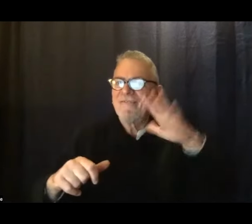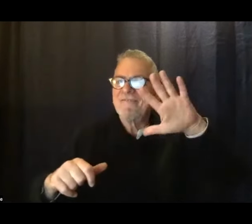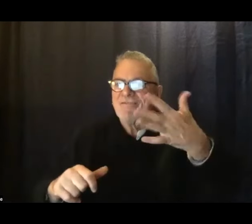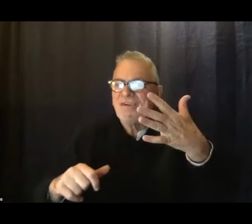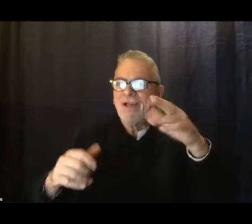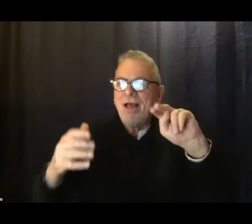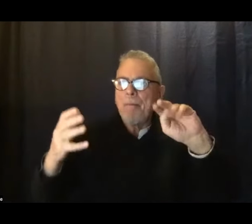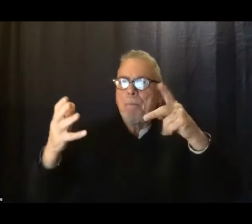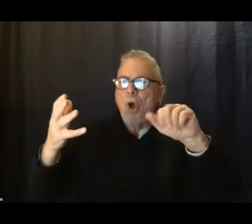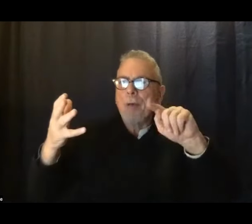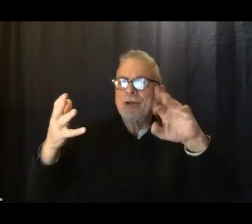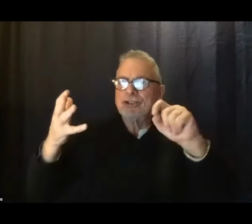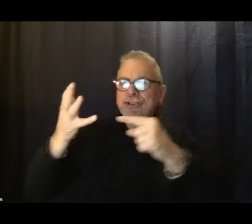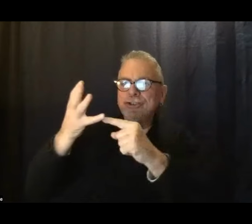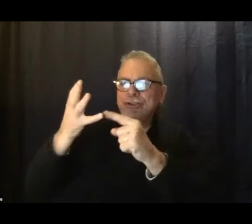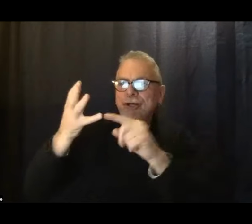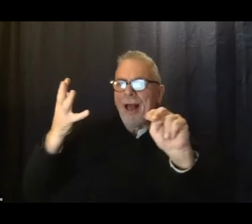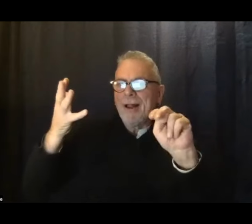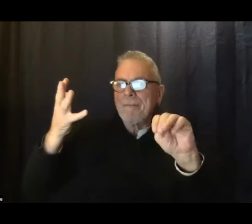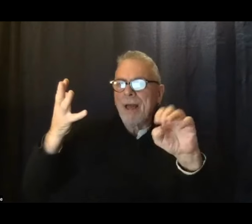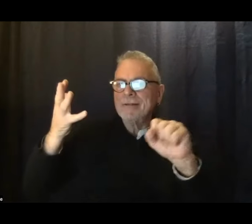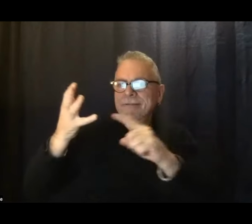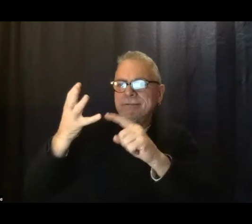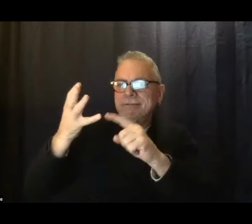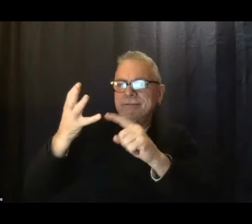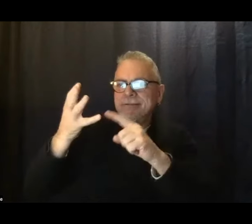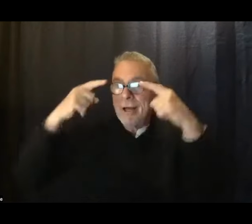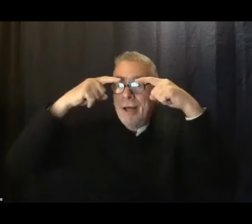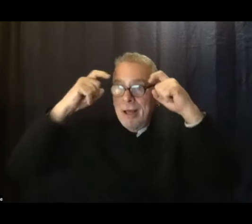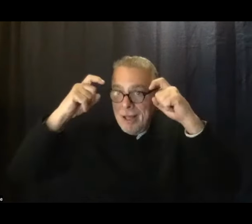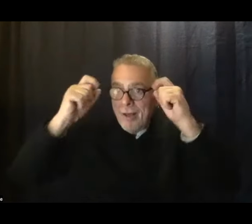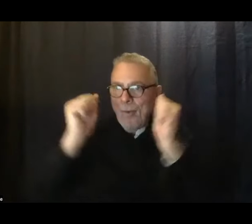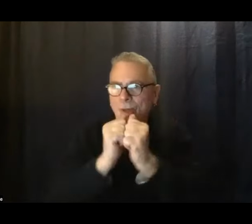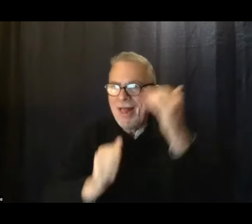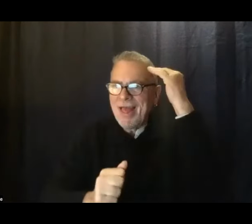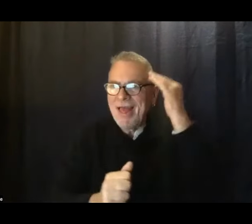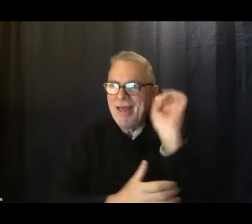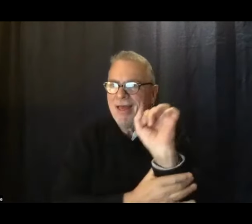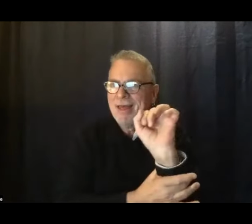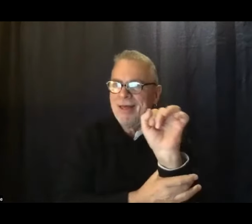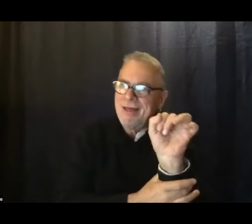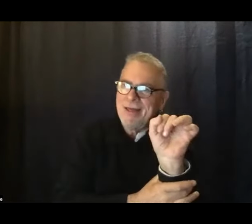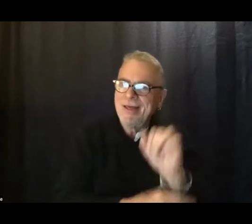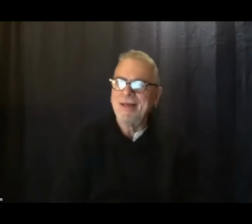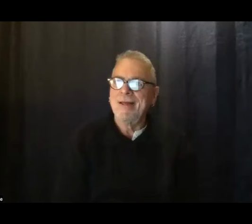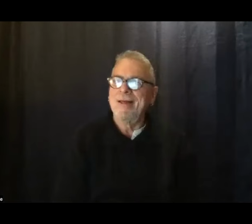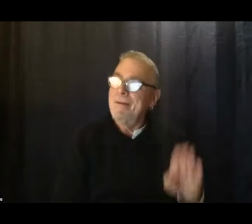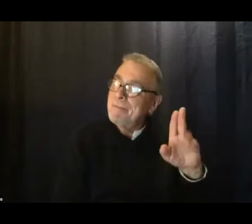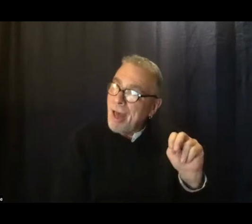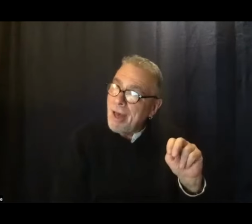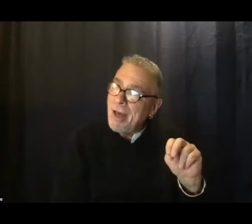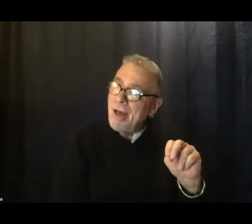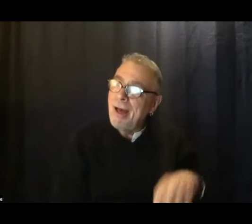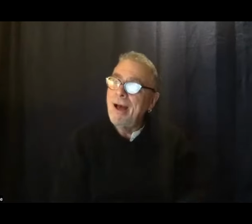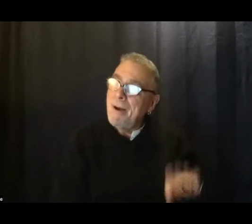right? Now it still includes the 5 parameters, right?